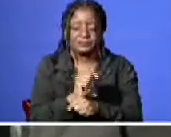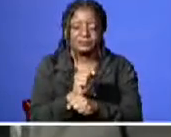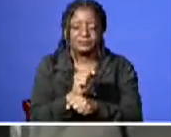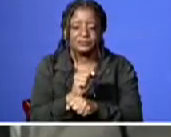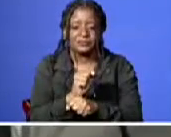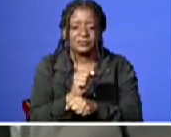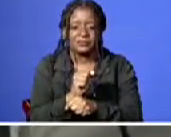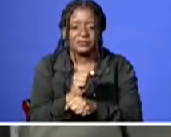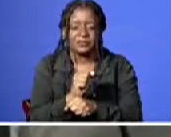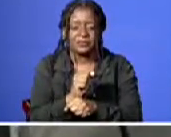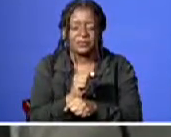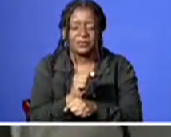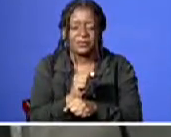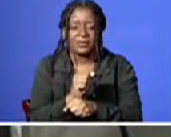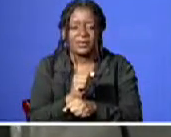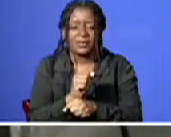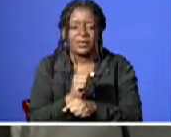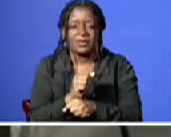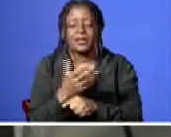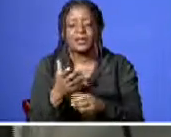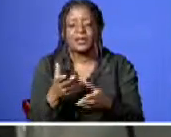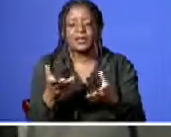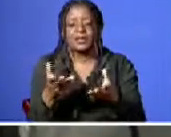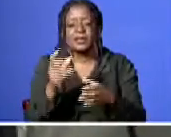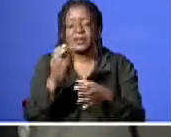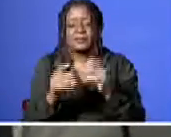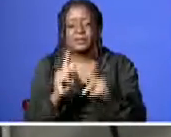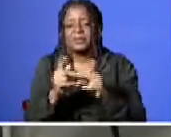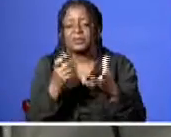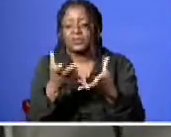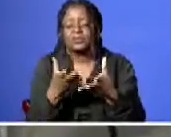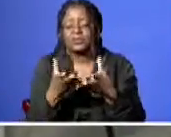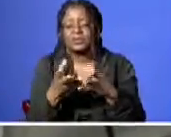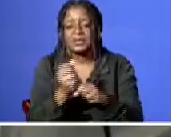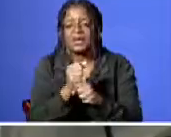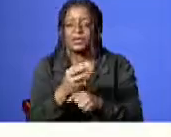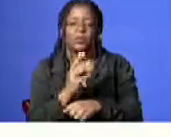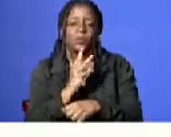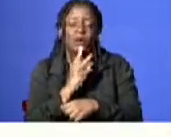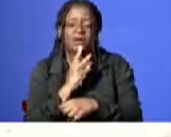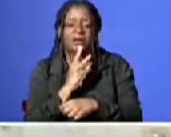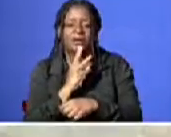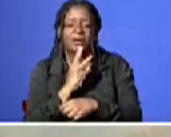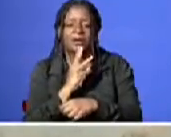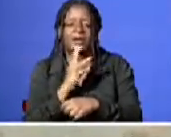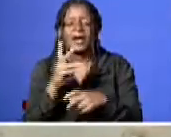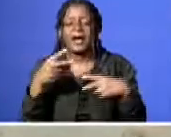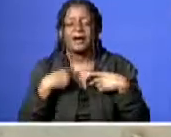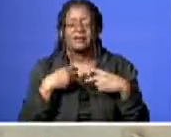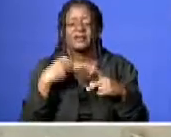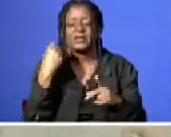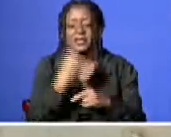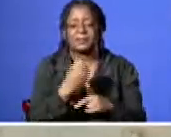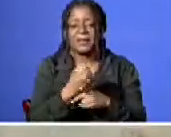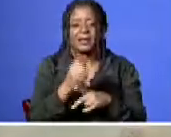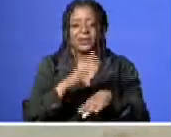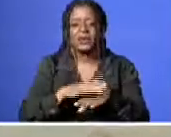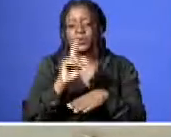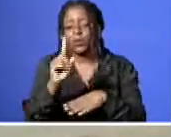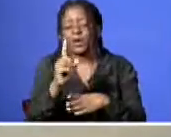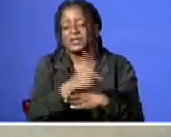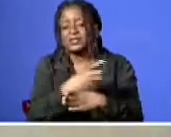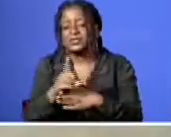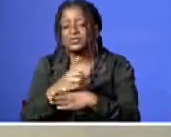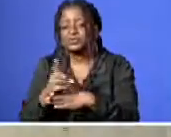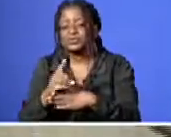Well, the rush from members of the public to secure water at depots during lockdown measures is also having an impact on one distribution unit.